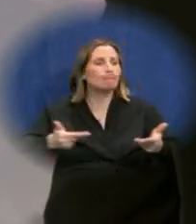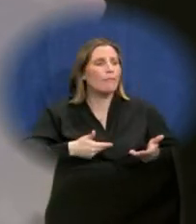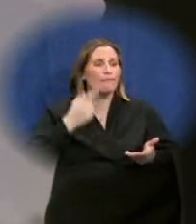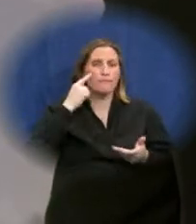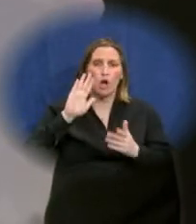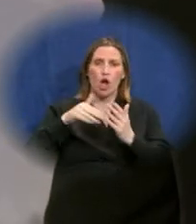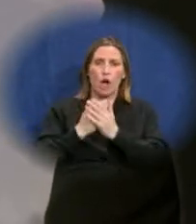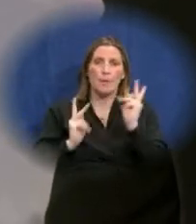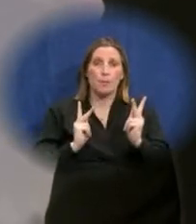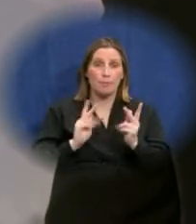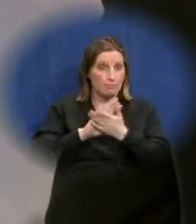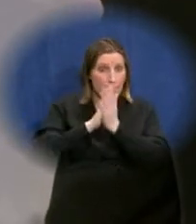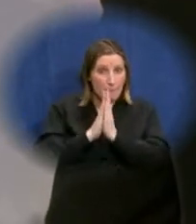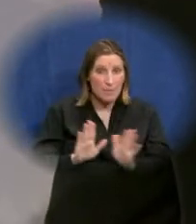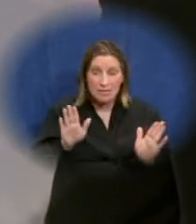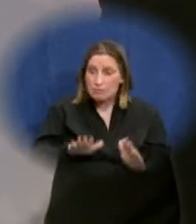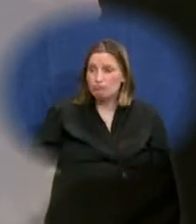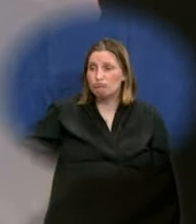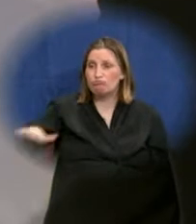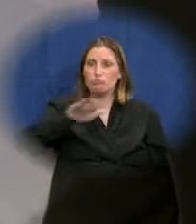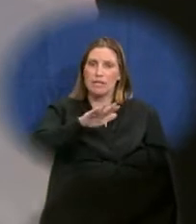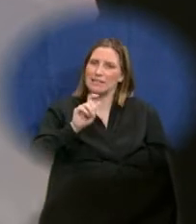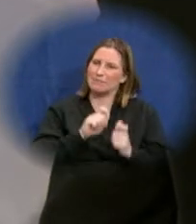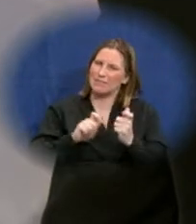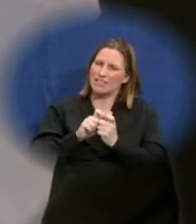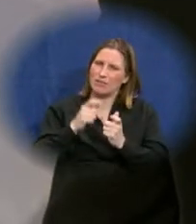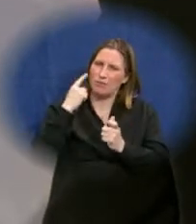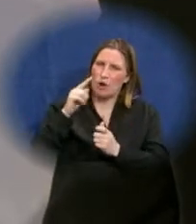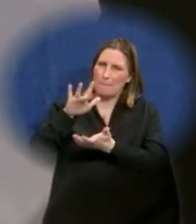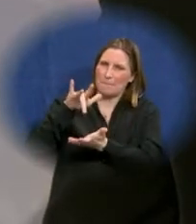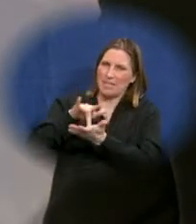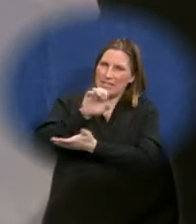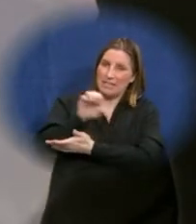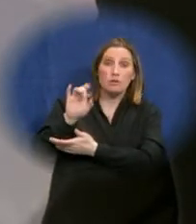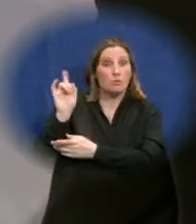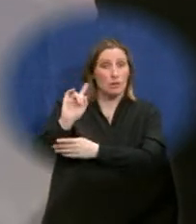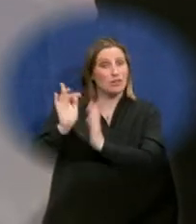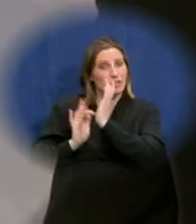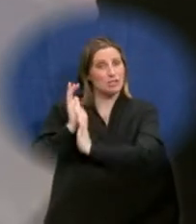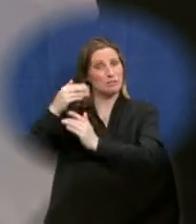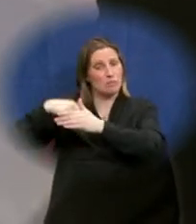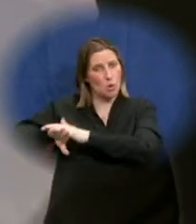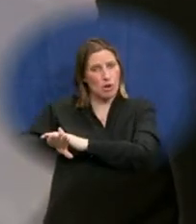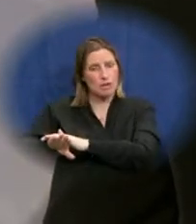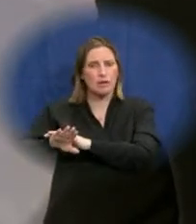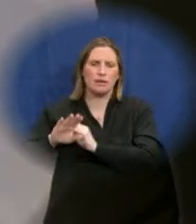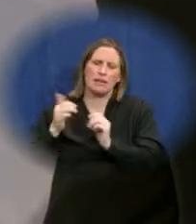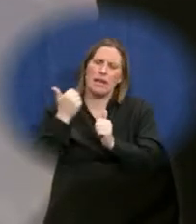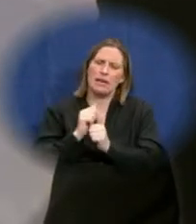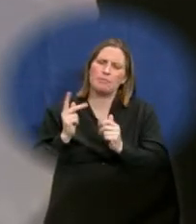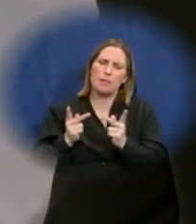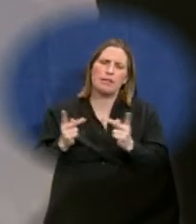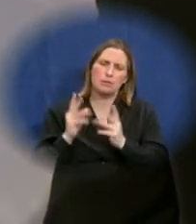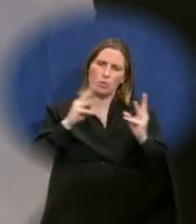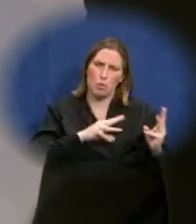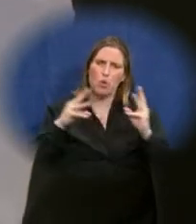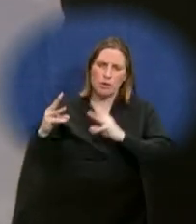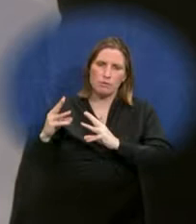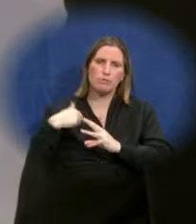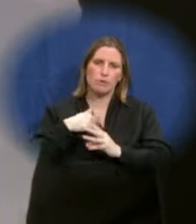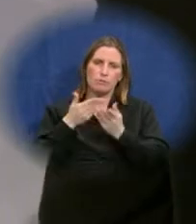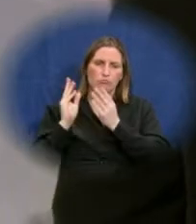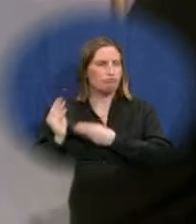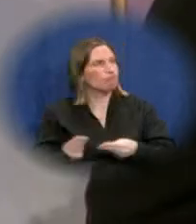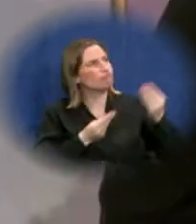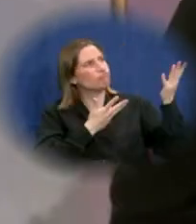May there be peace among people, especially in the Middle East, the birthplace of Jesus, and wherever there is war, we pray to the Lord. Lord,